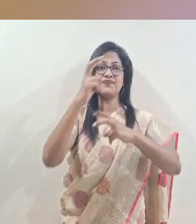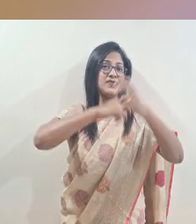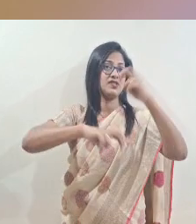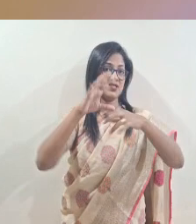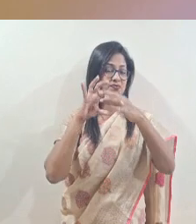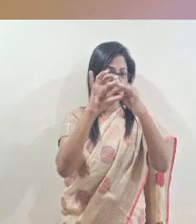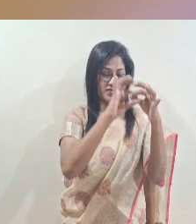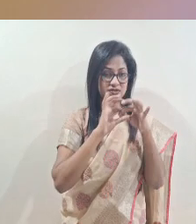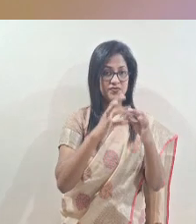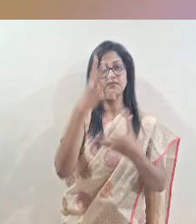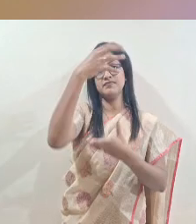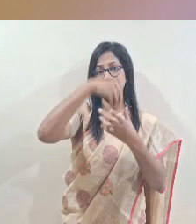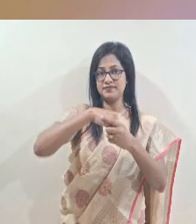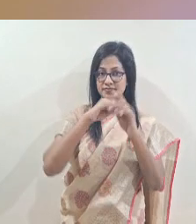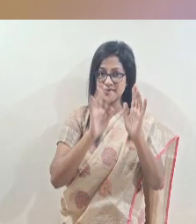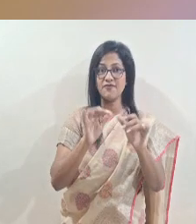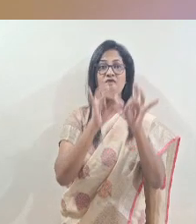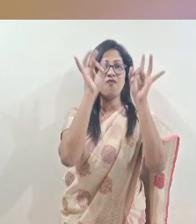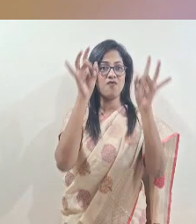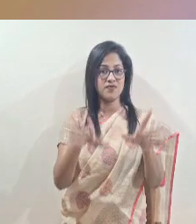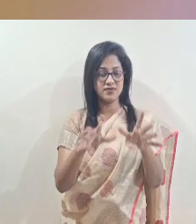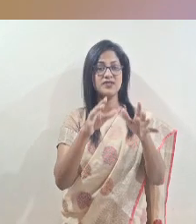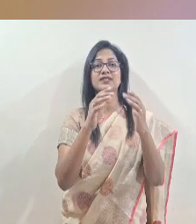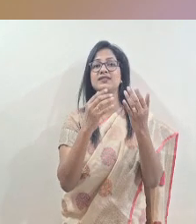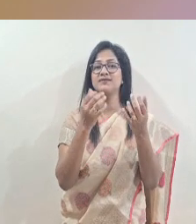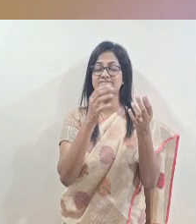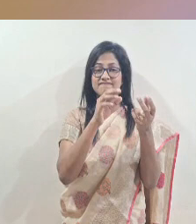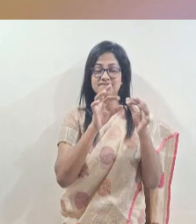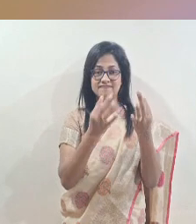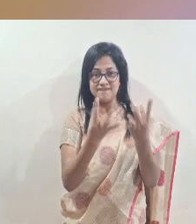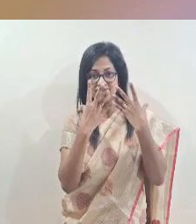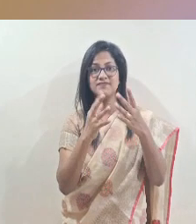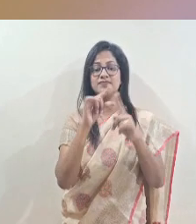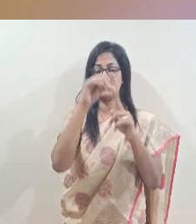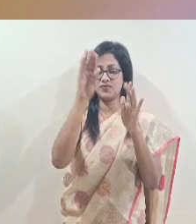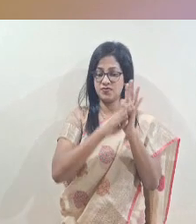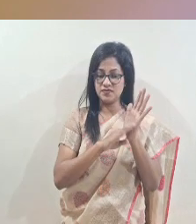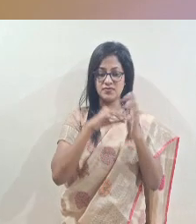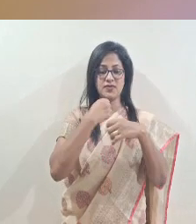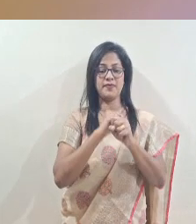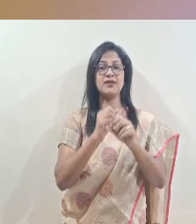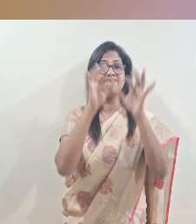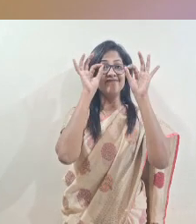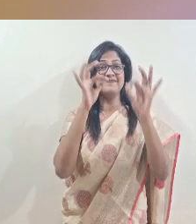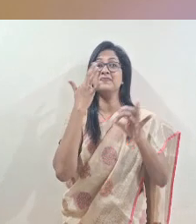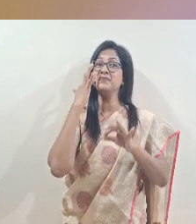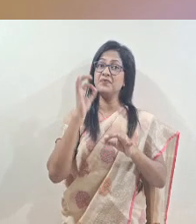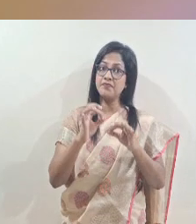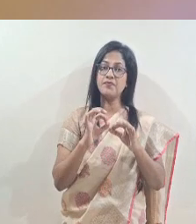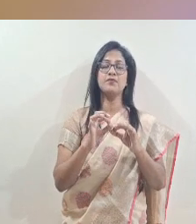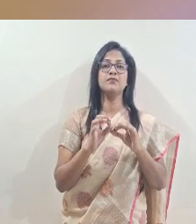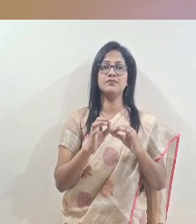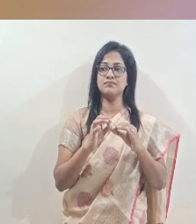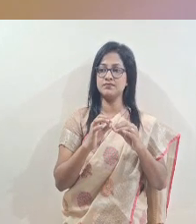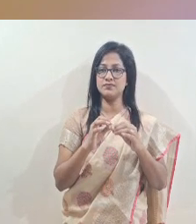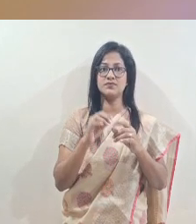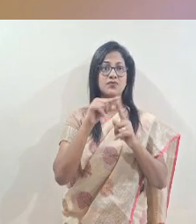transportation network. And there is an Australian resilience policy who has created a critical infrastructure resilience policy,